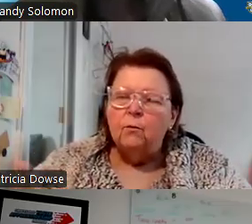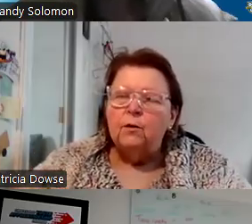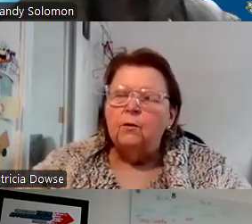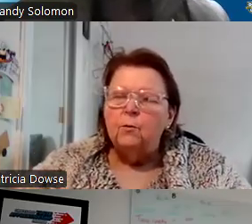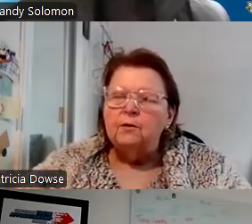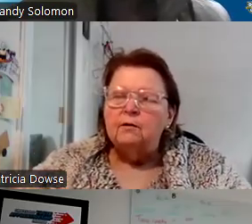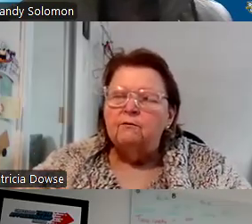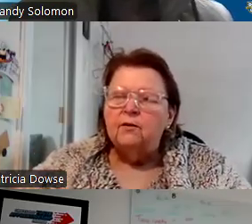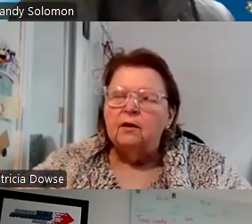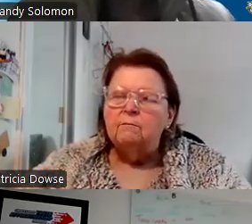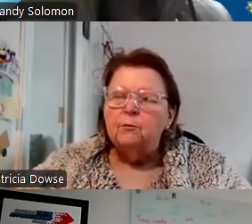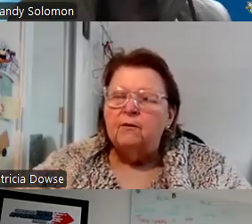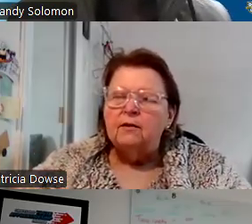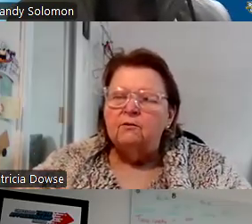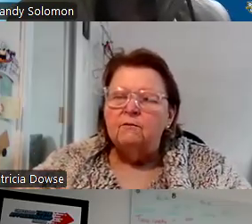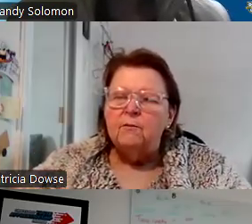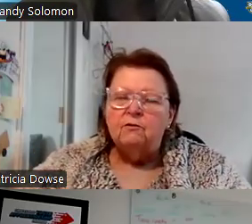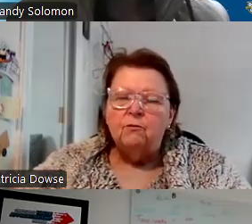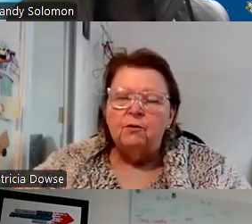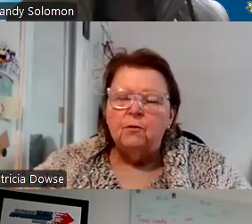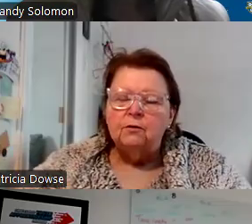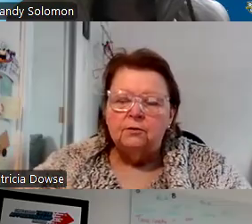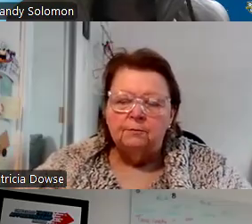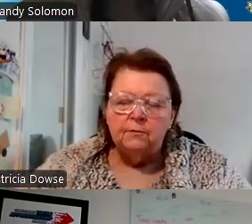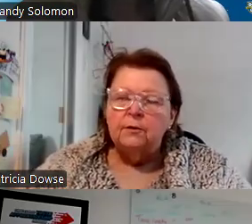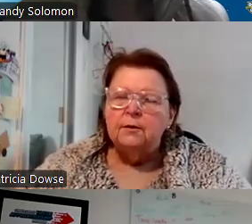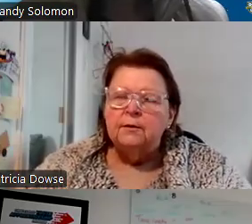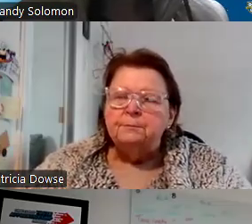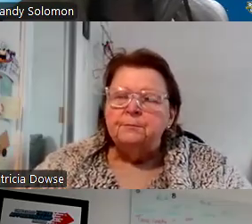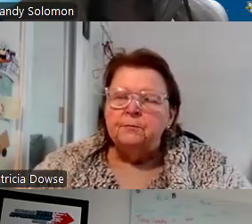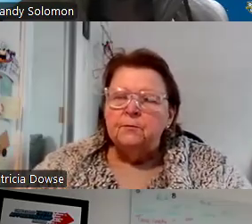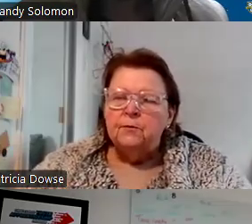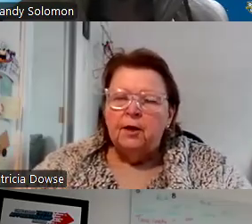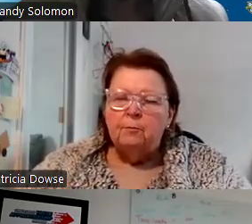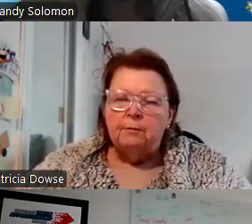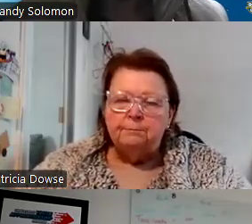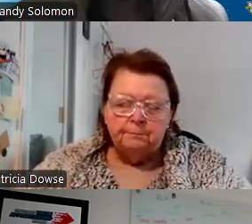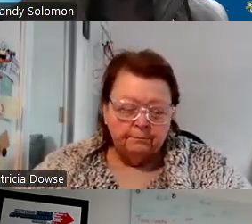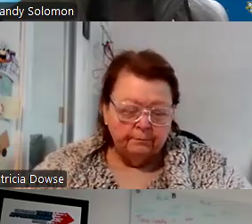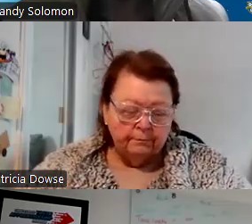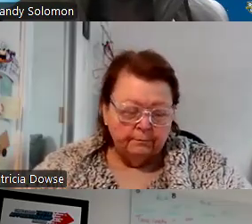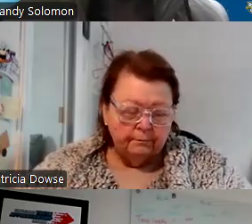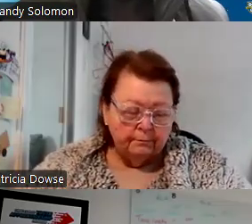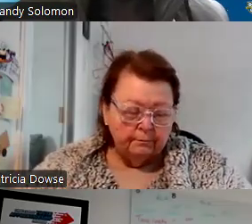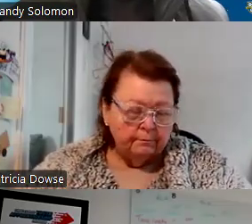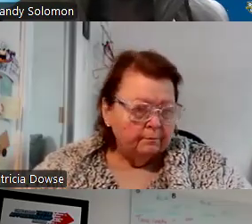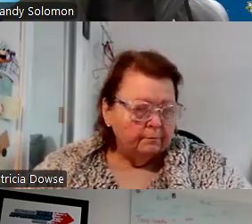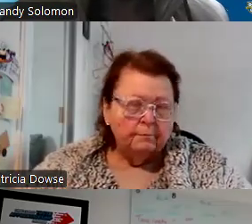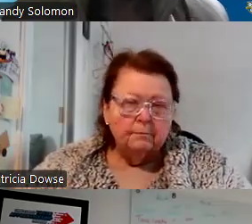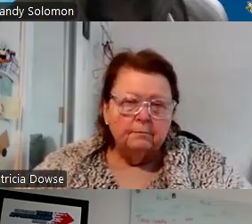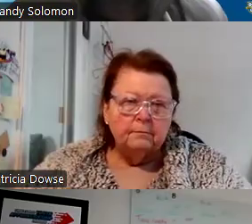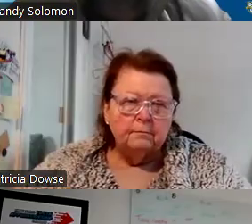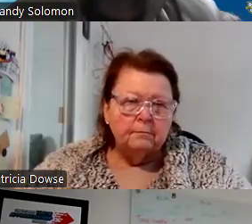And that's what we were hoping to provide this information for you for. So, go ahead, Brandon. Absolutely. All